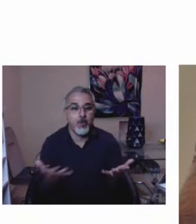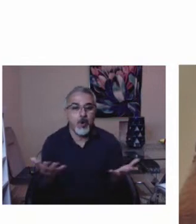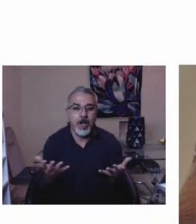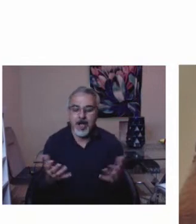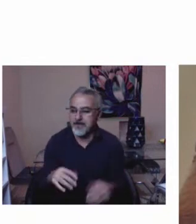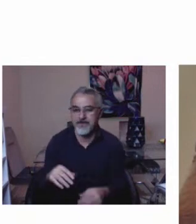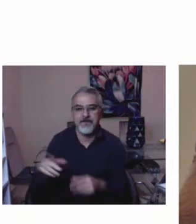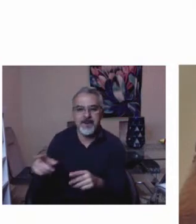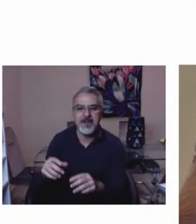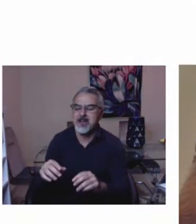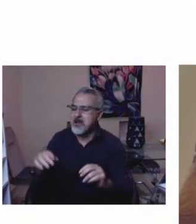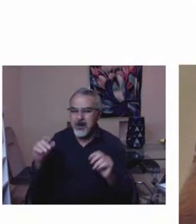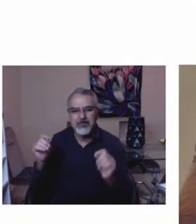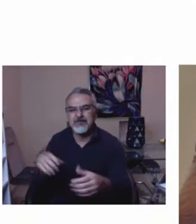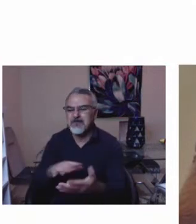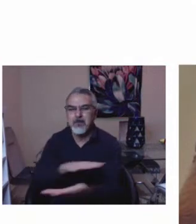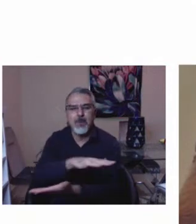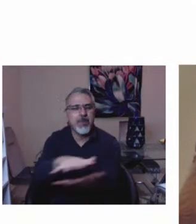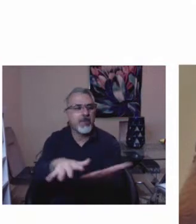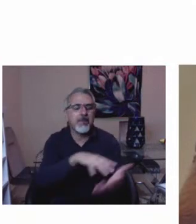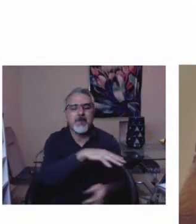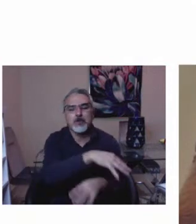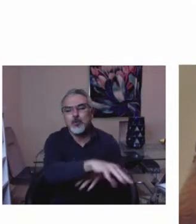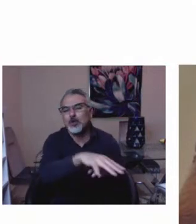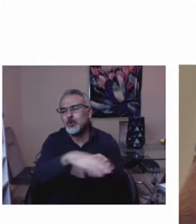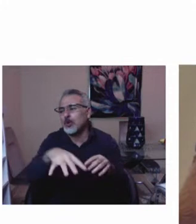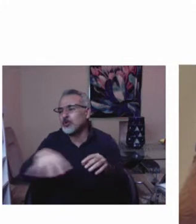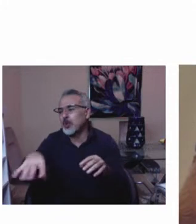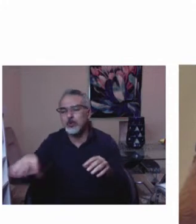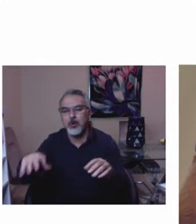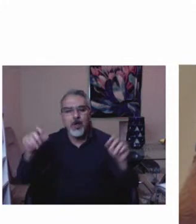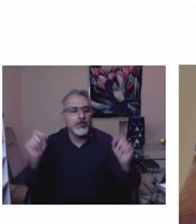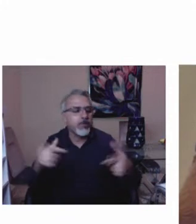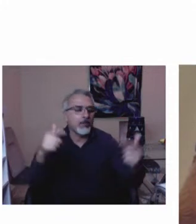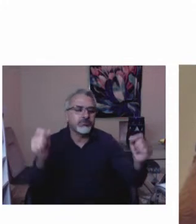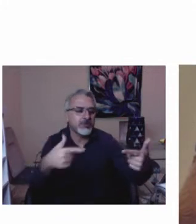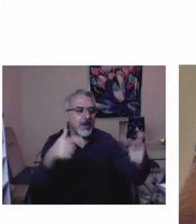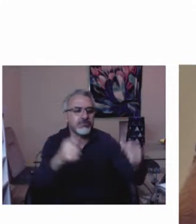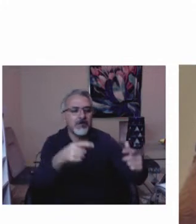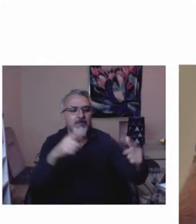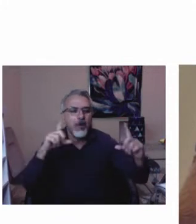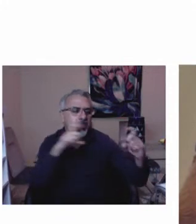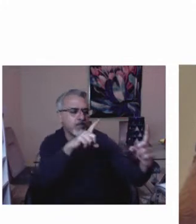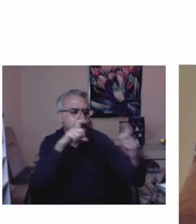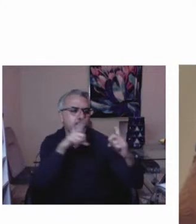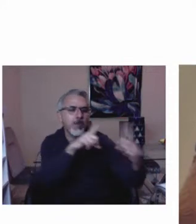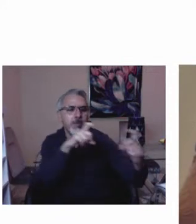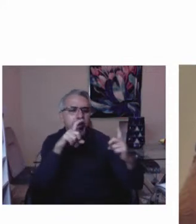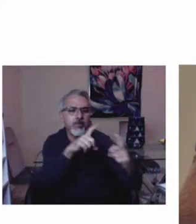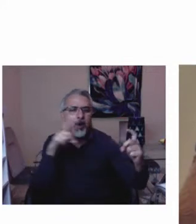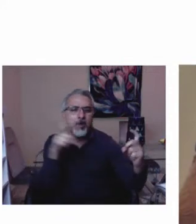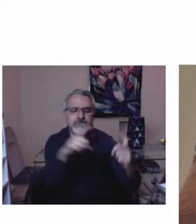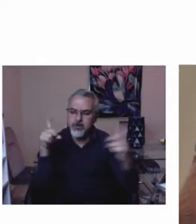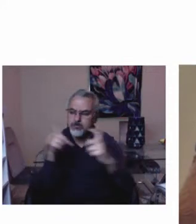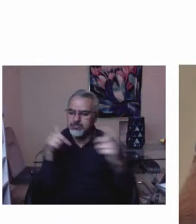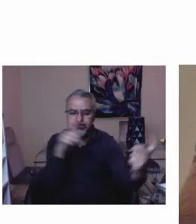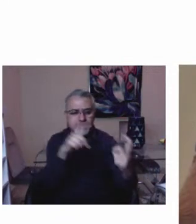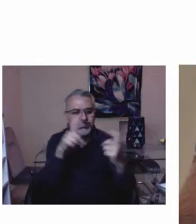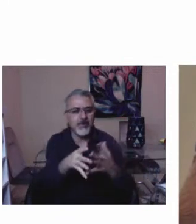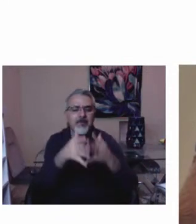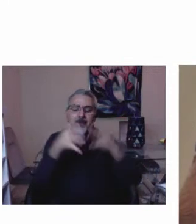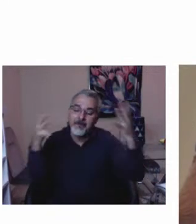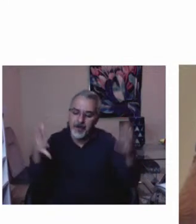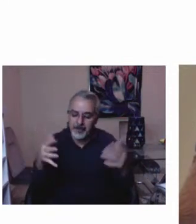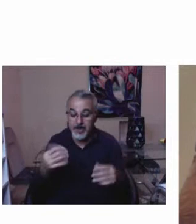peace-building and prevention. Through its convening role, the Commission, the PBC, has provided a platform for young